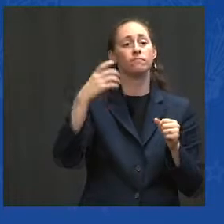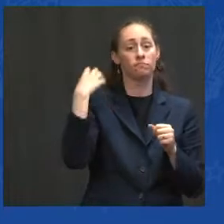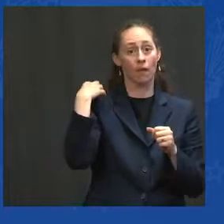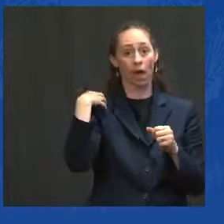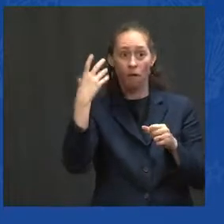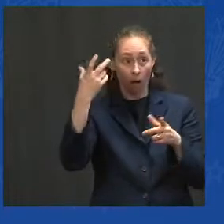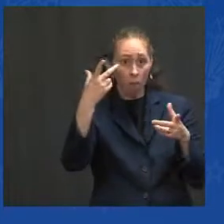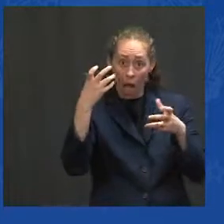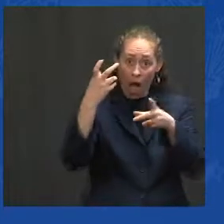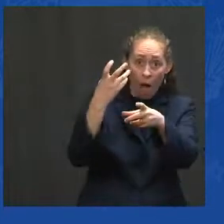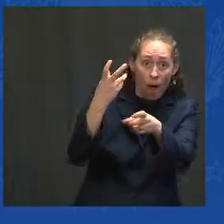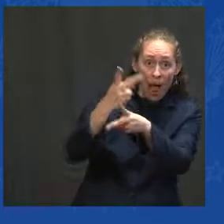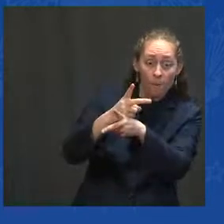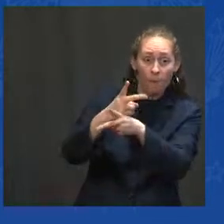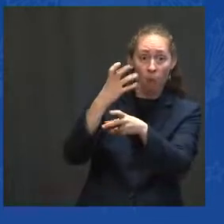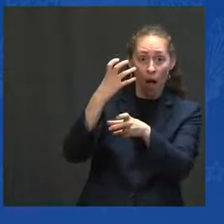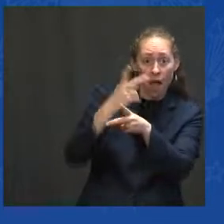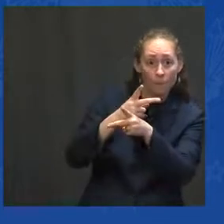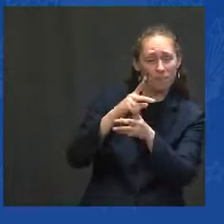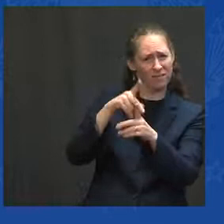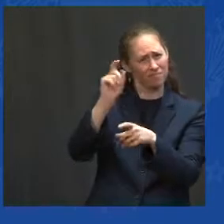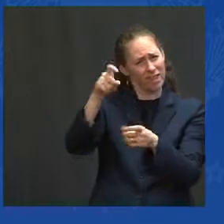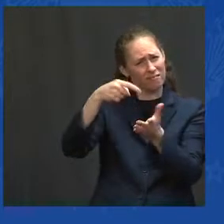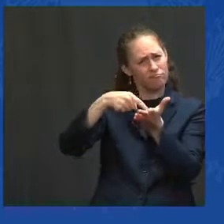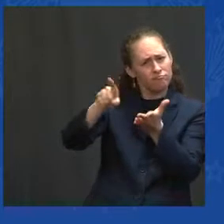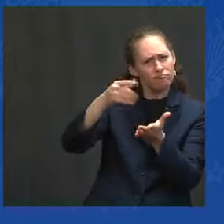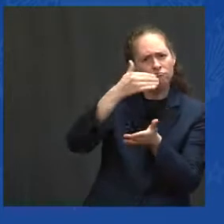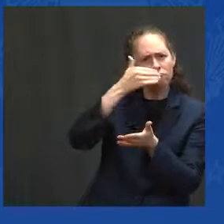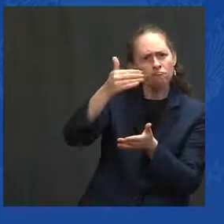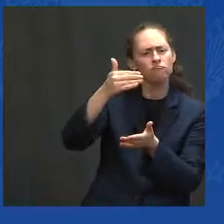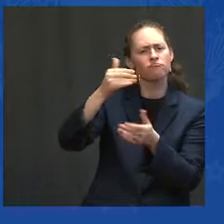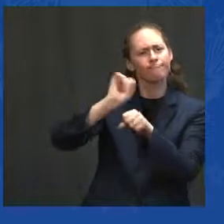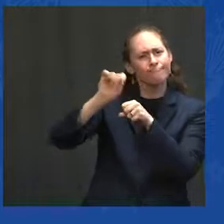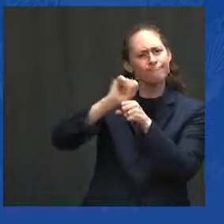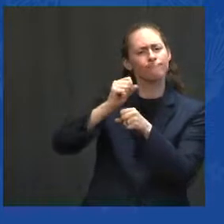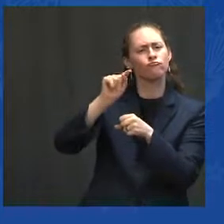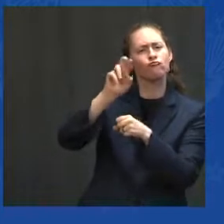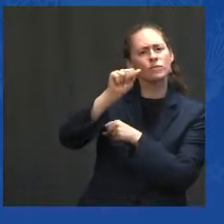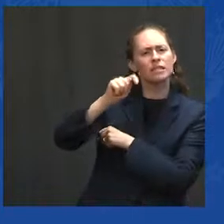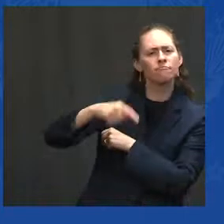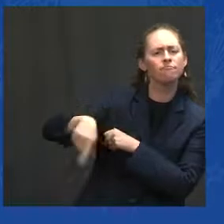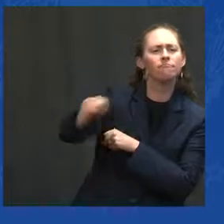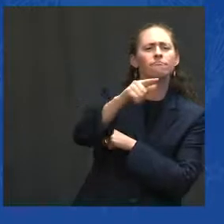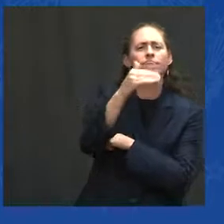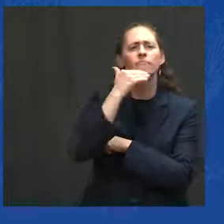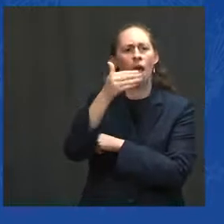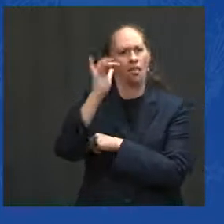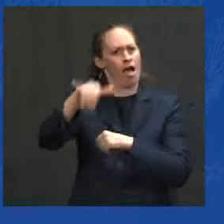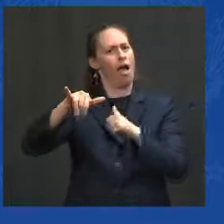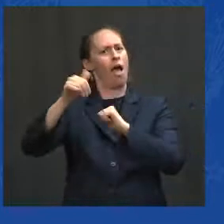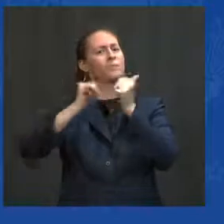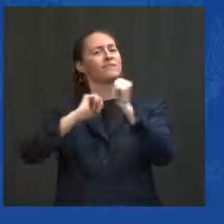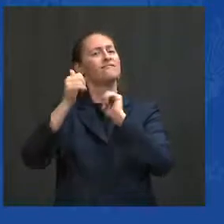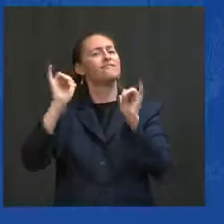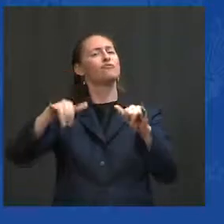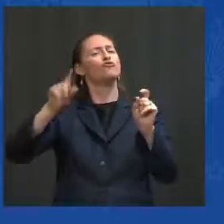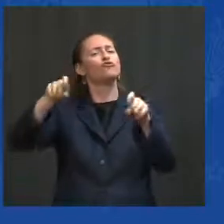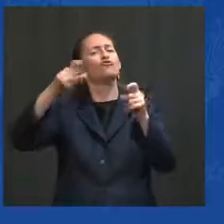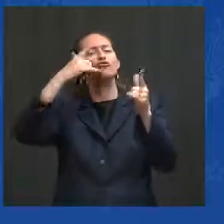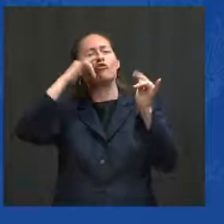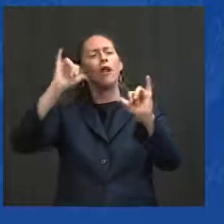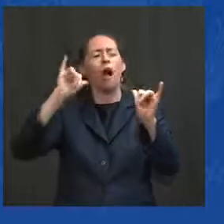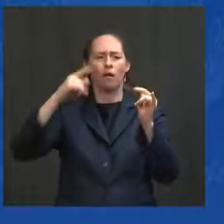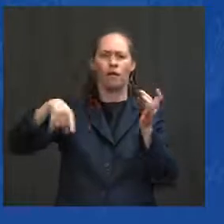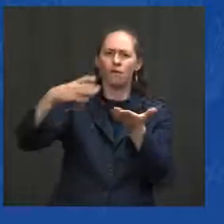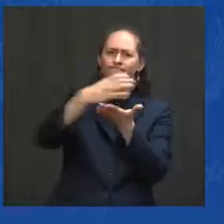he or she should have to make it worth your while to stay. That's the kind of competition that leads to better wages and